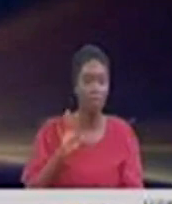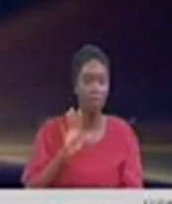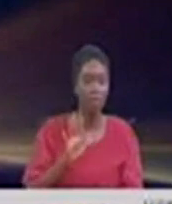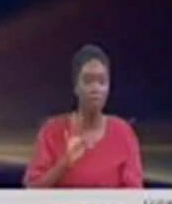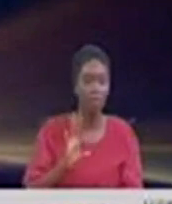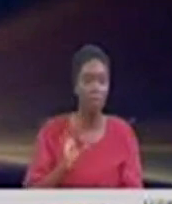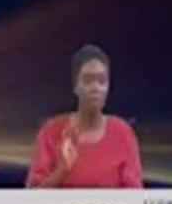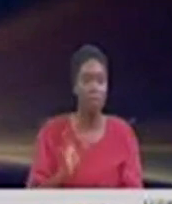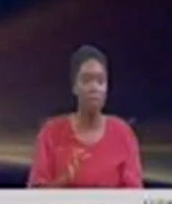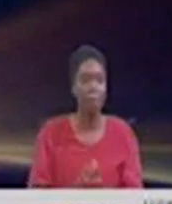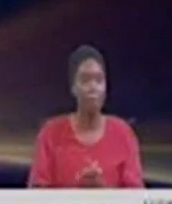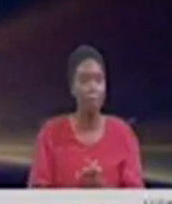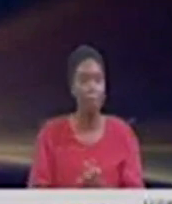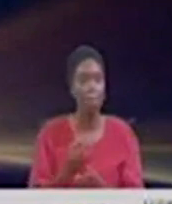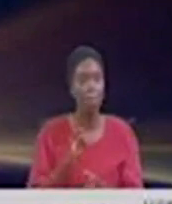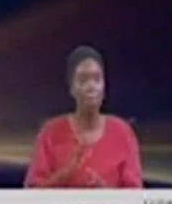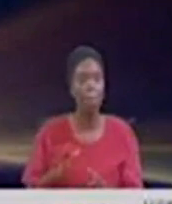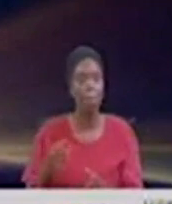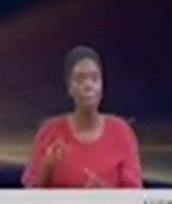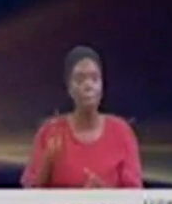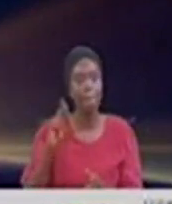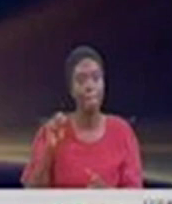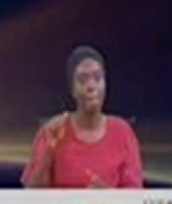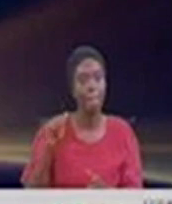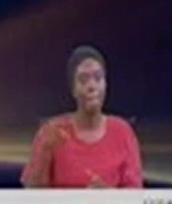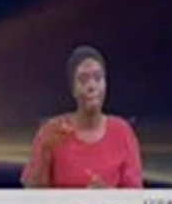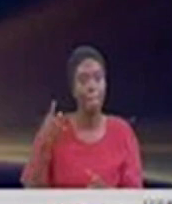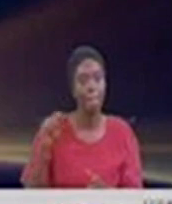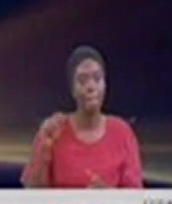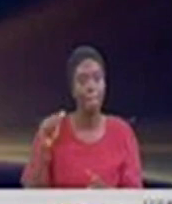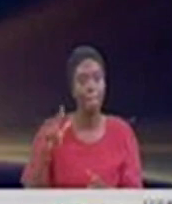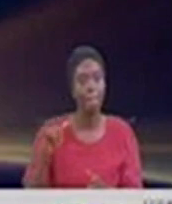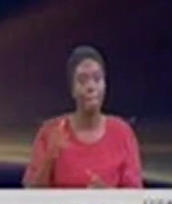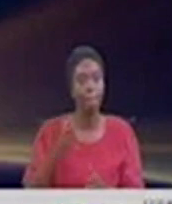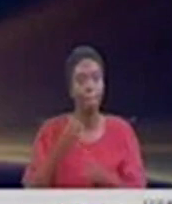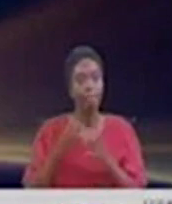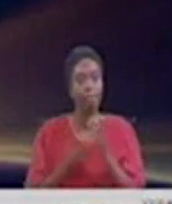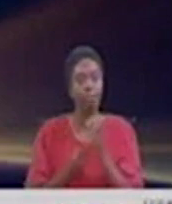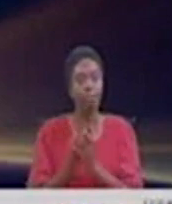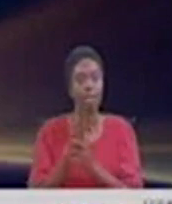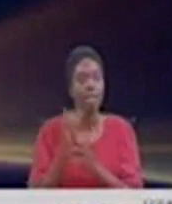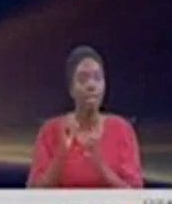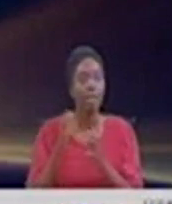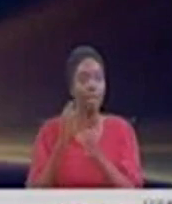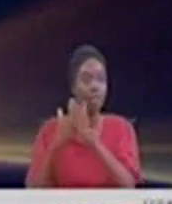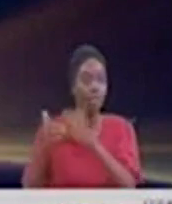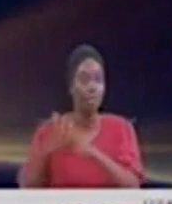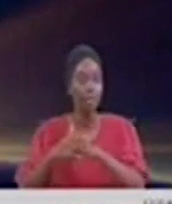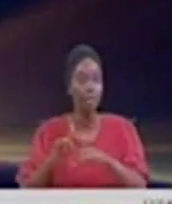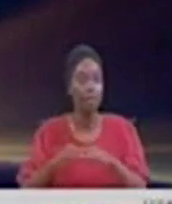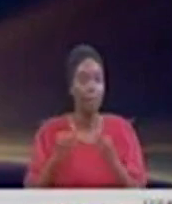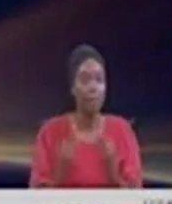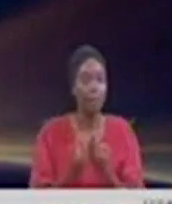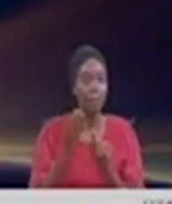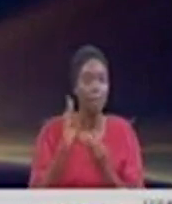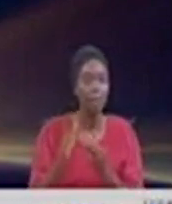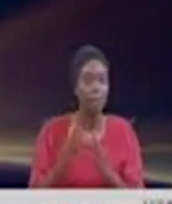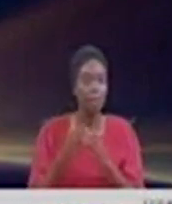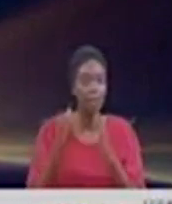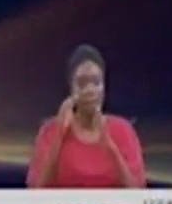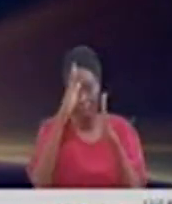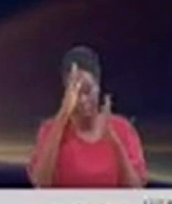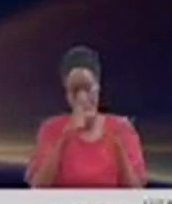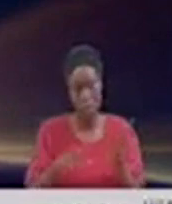41,500. Of the children of Naphtali, throughout their generations, after their families, by the house of their